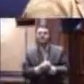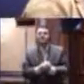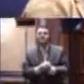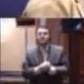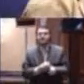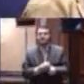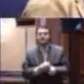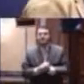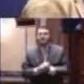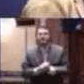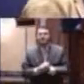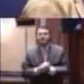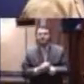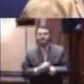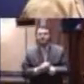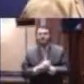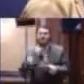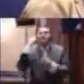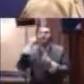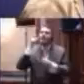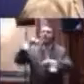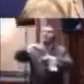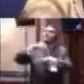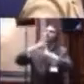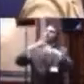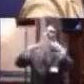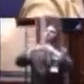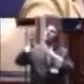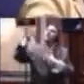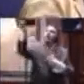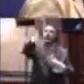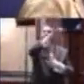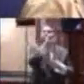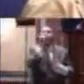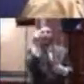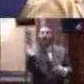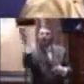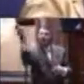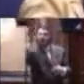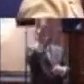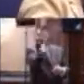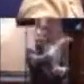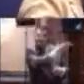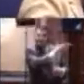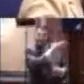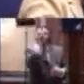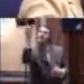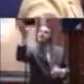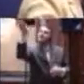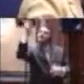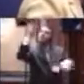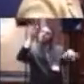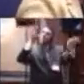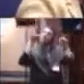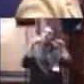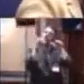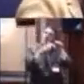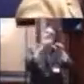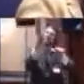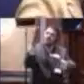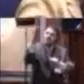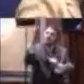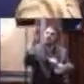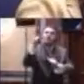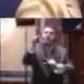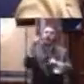Arab states, some of the institutions that are institutions that should be protecting and defending